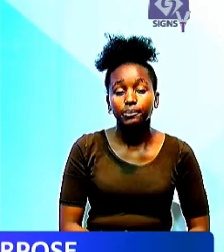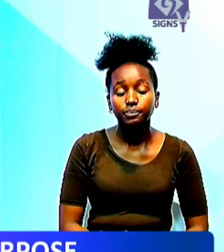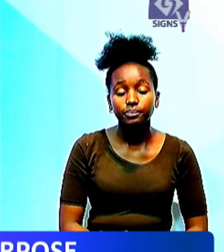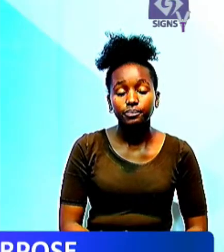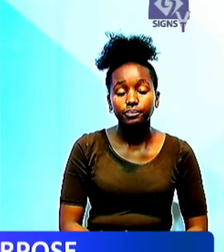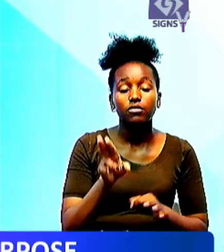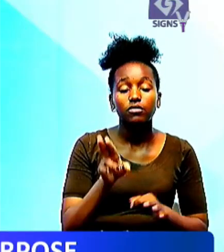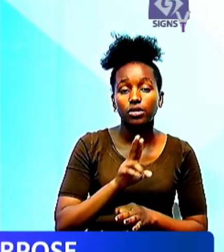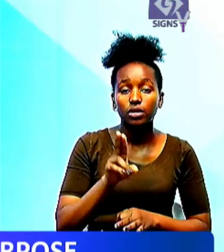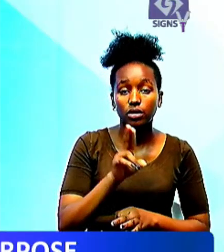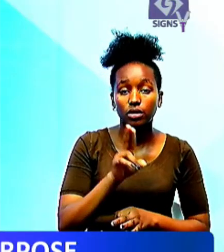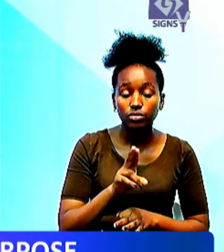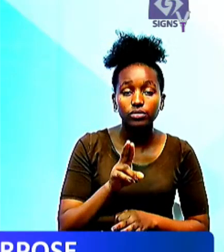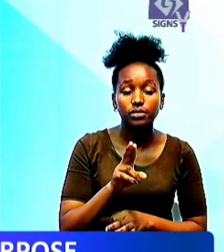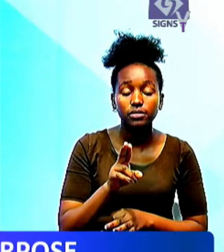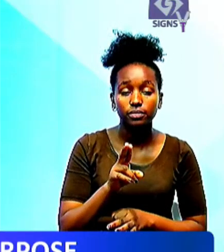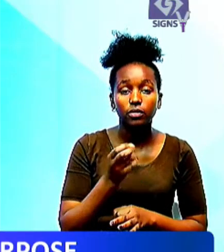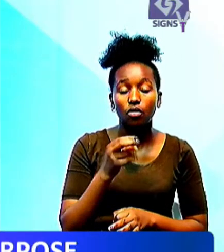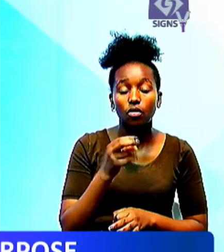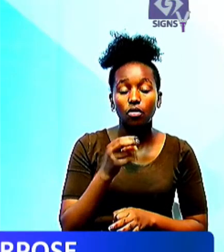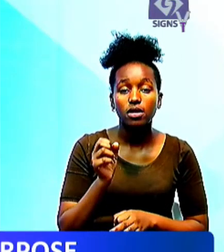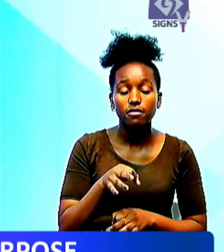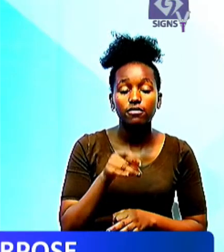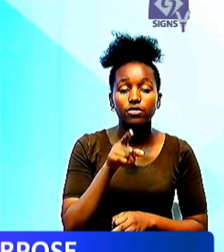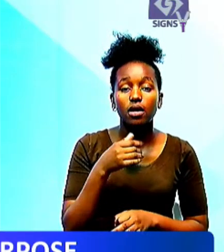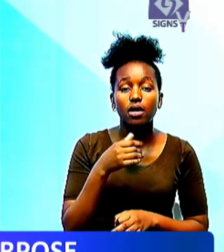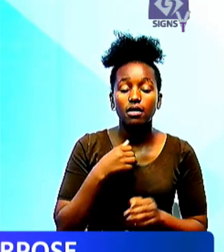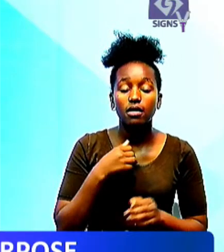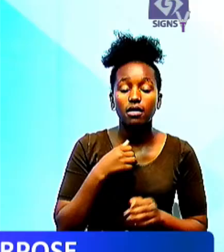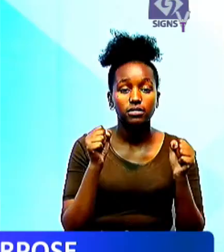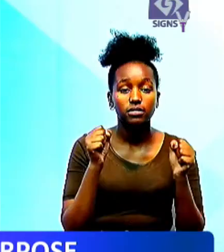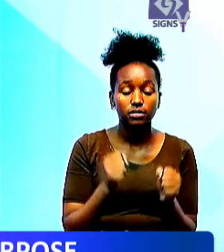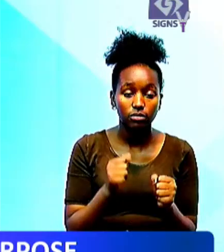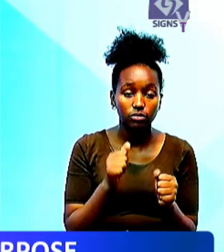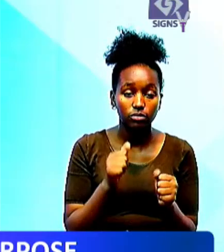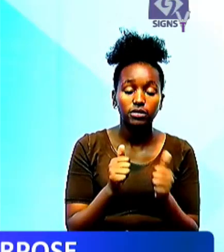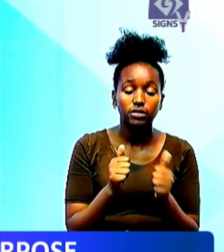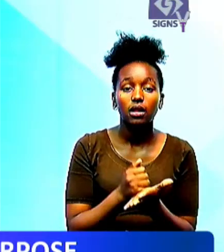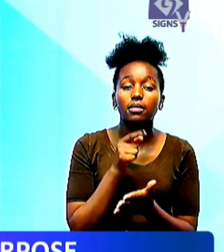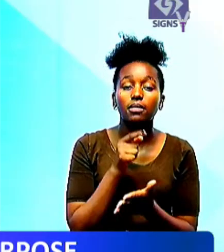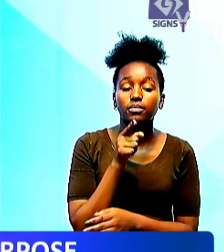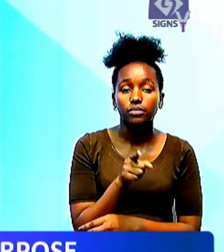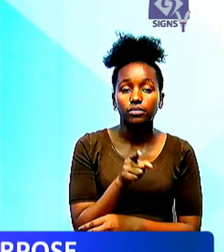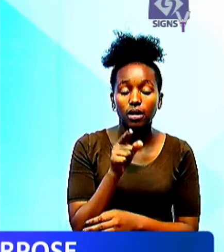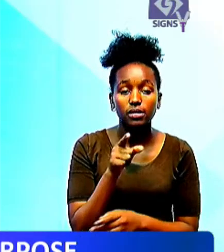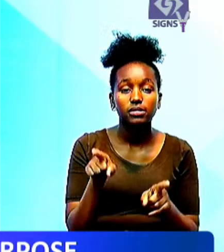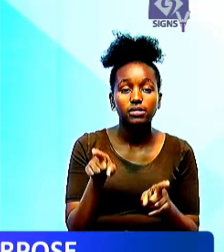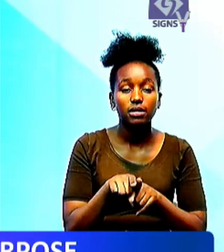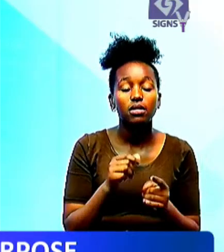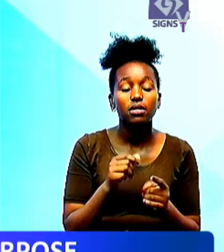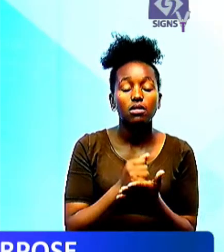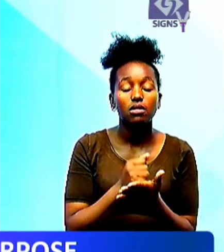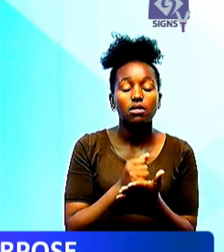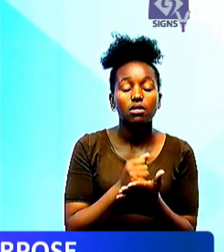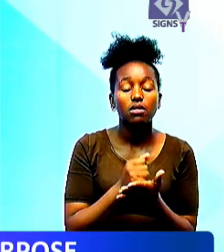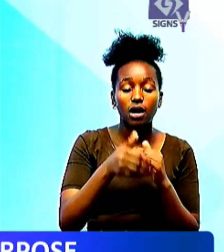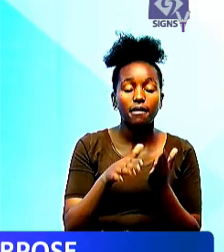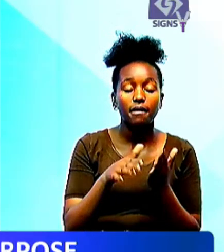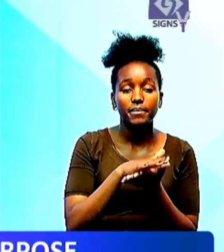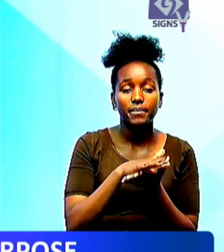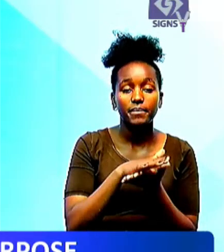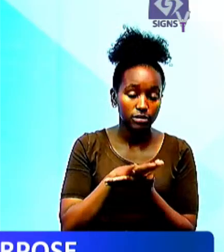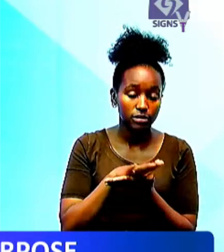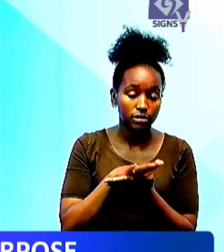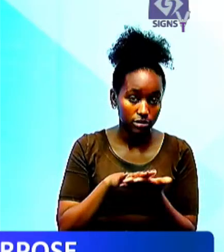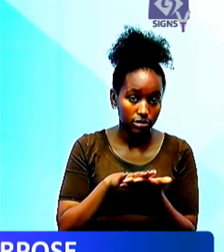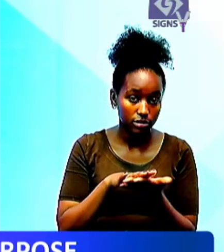a portfolio that can give you a passive income that can cover basics. And then you can start saying you are on the right direction